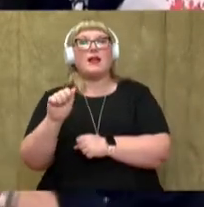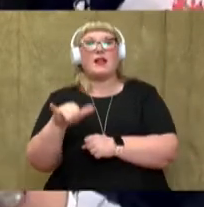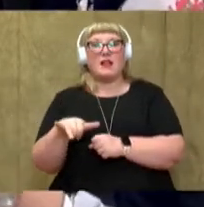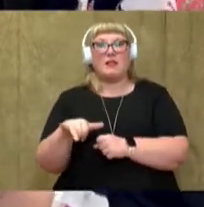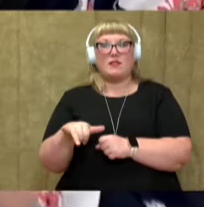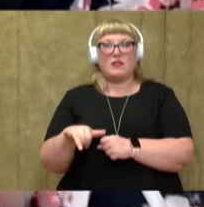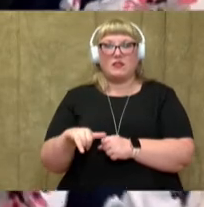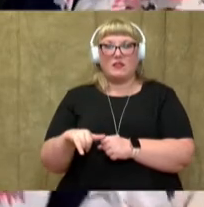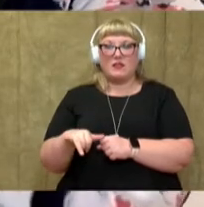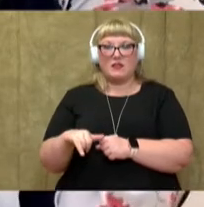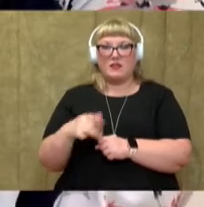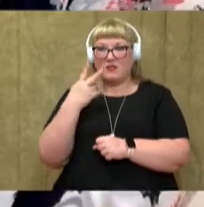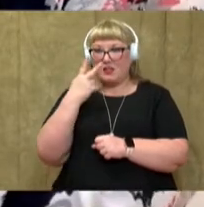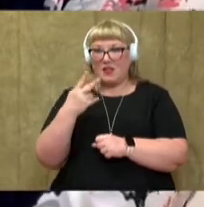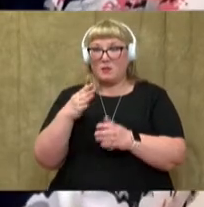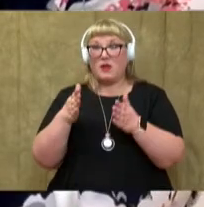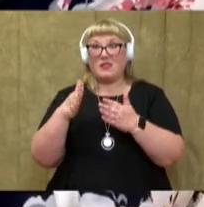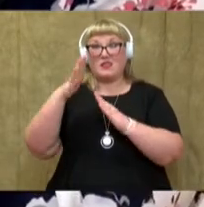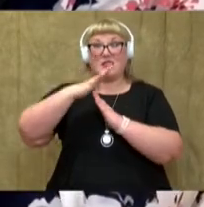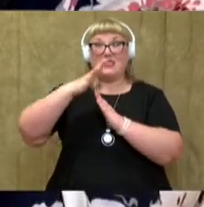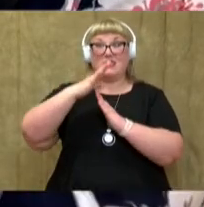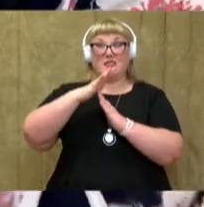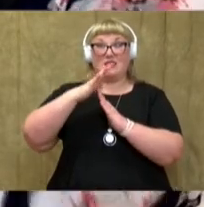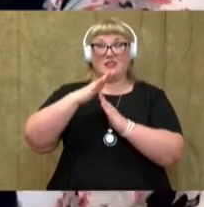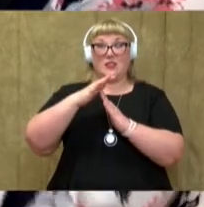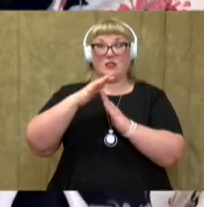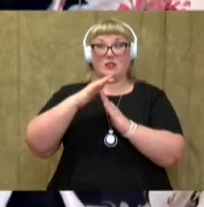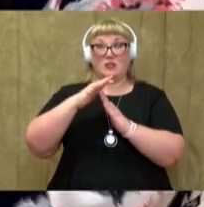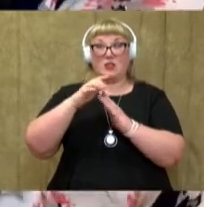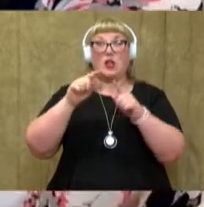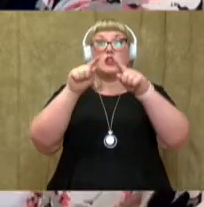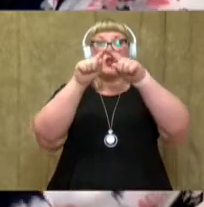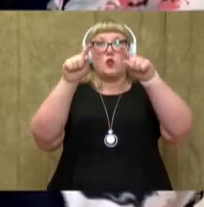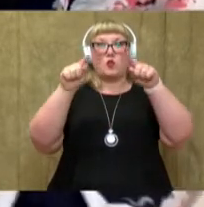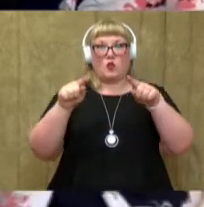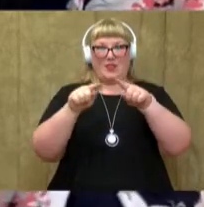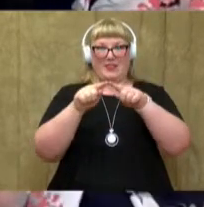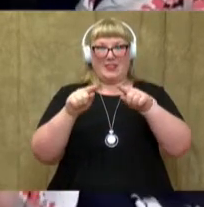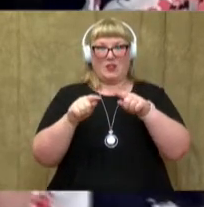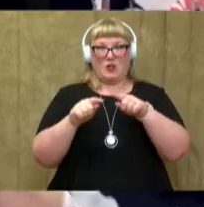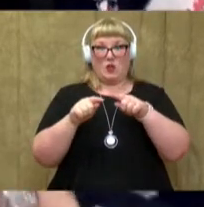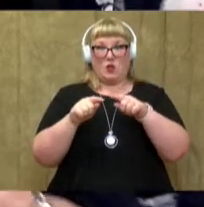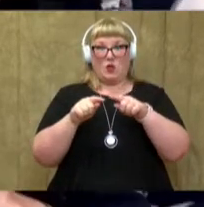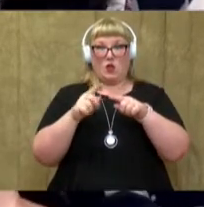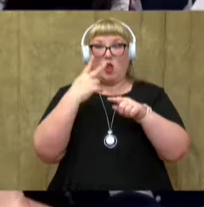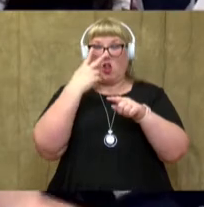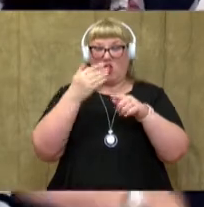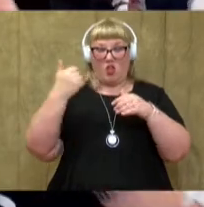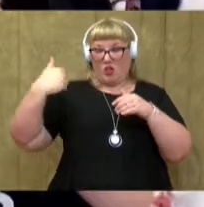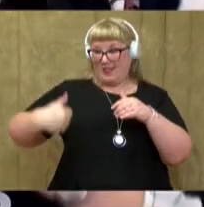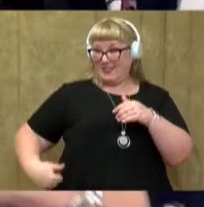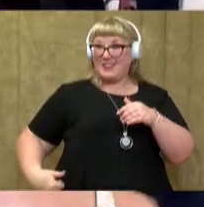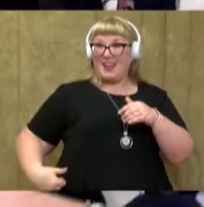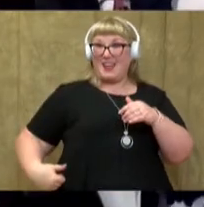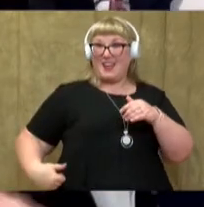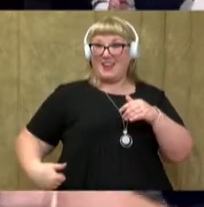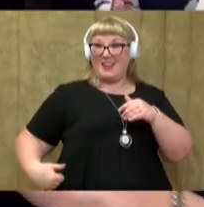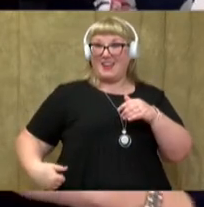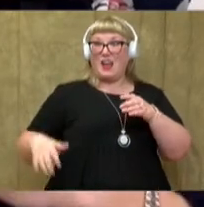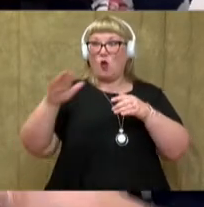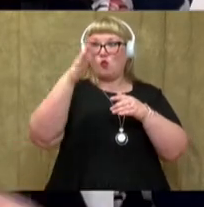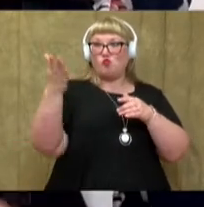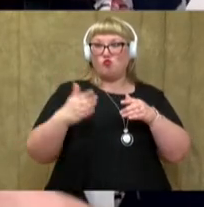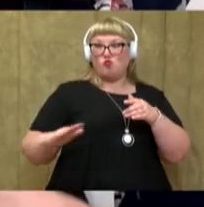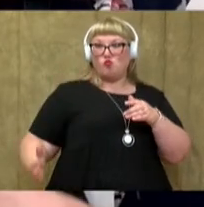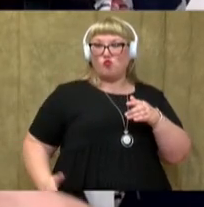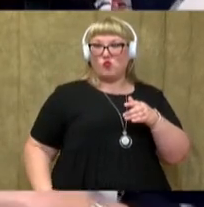he wanted. You can see at the top of this vase, it's rectangular. But when you look at the side, it has all these wavy